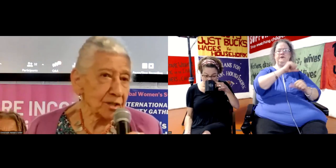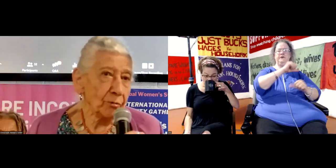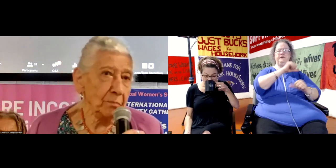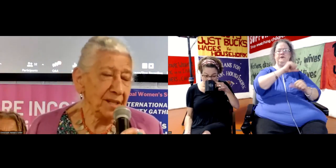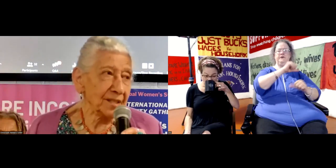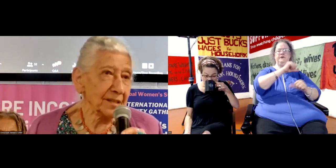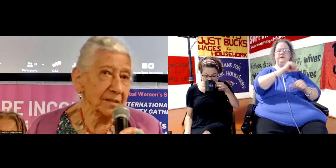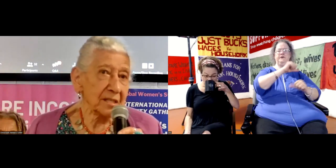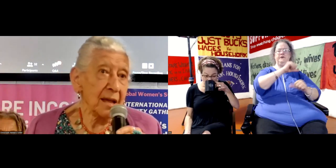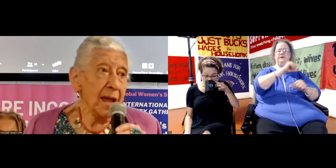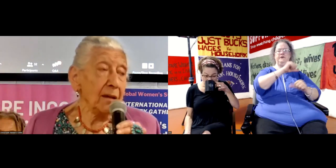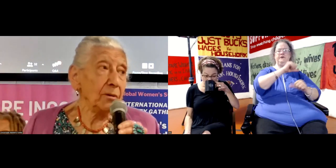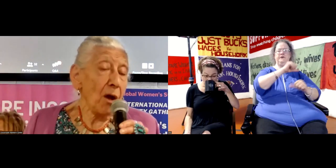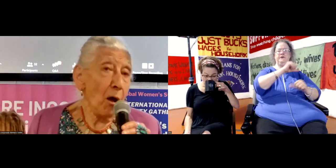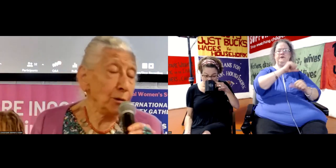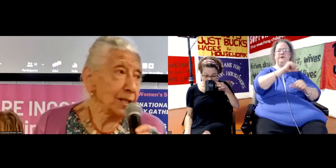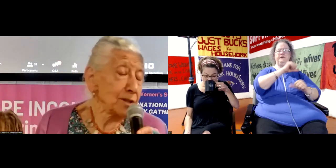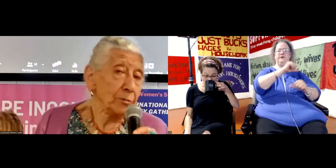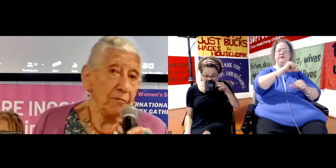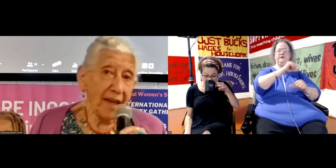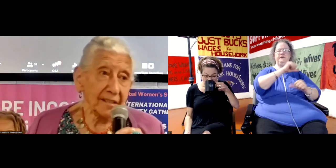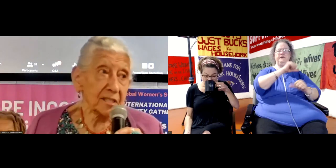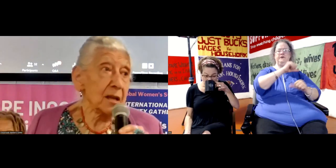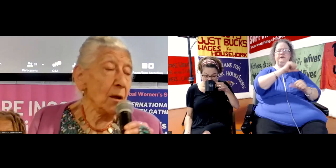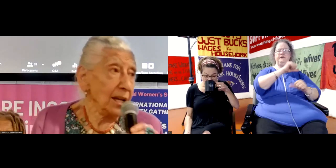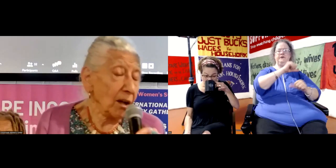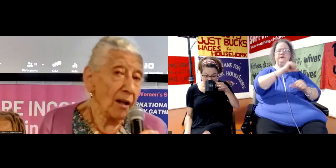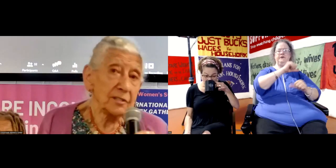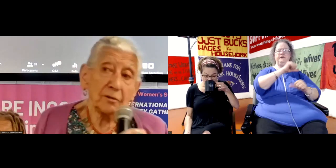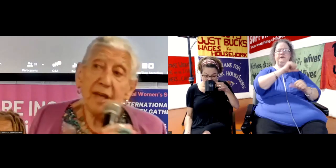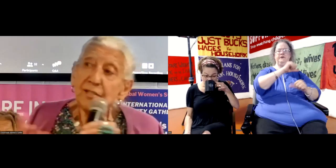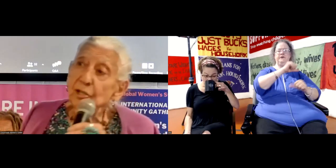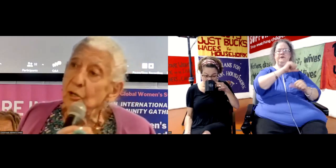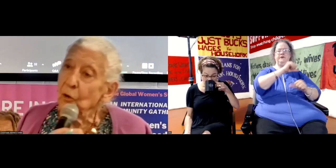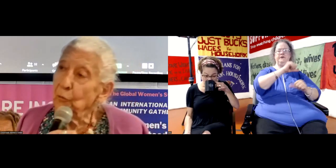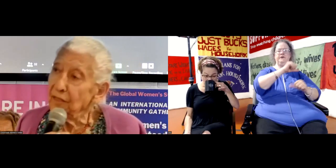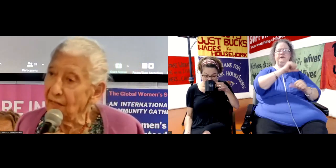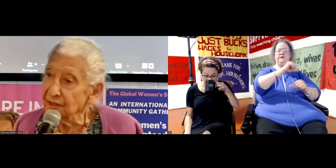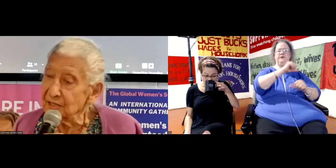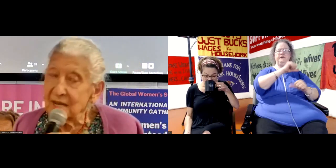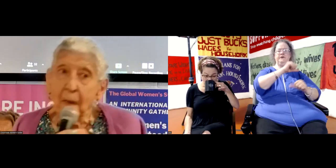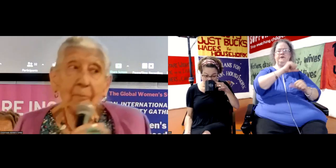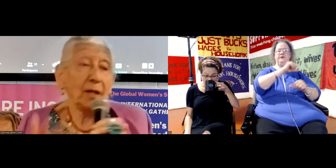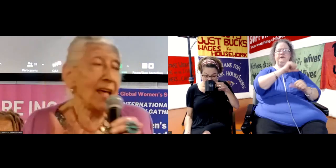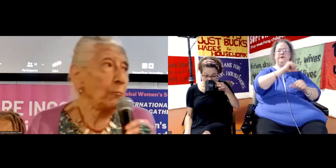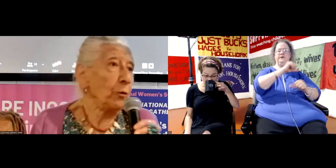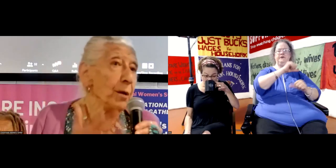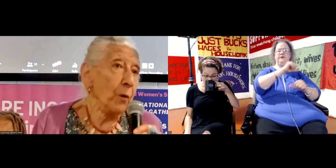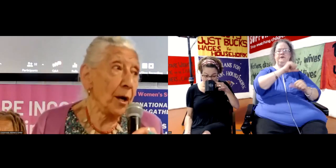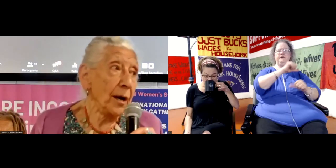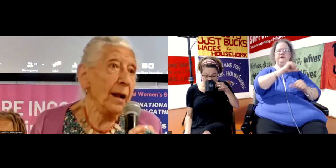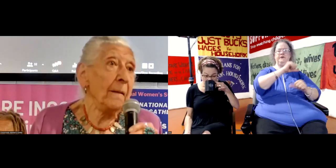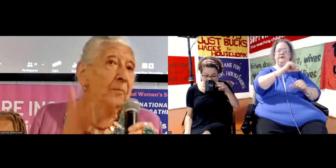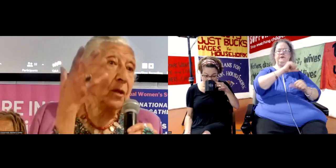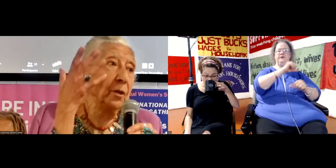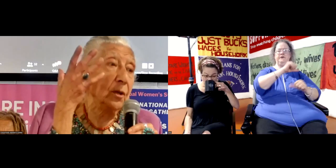hold its own meetings, could hold its own events in consultation with others, but that we